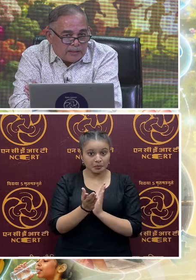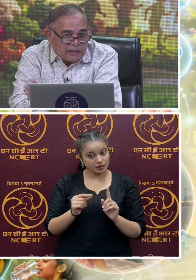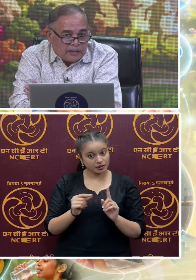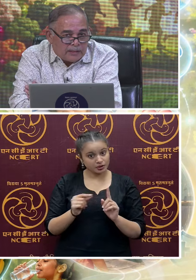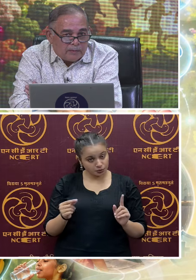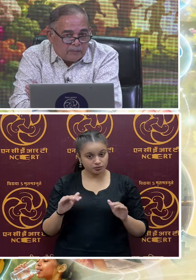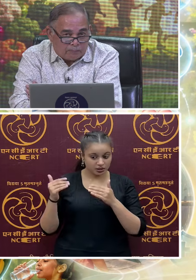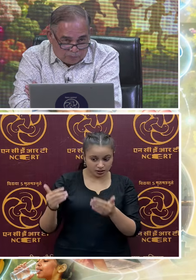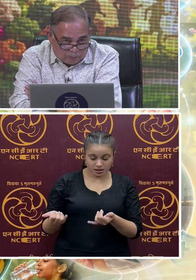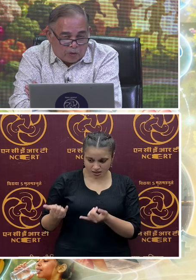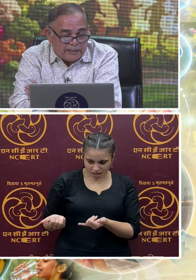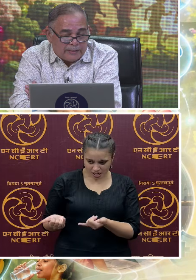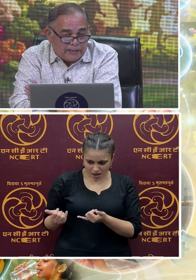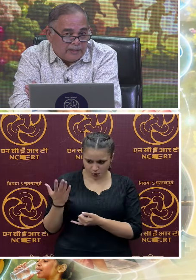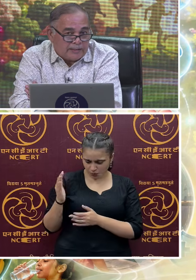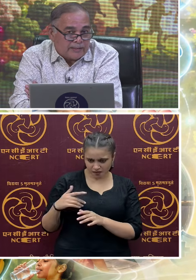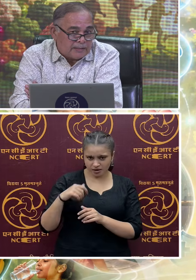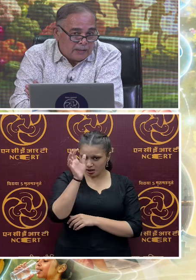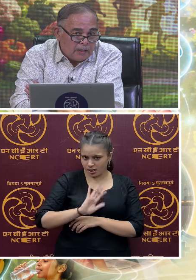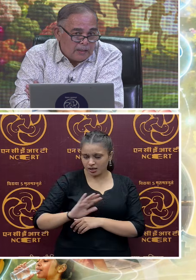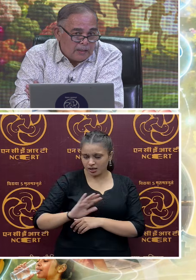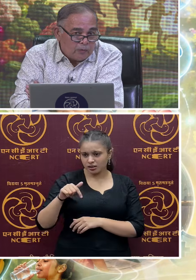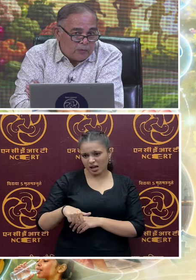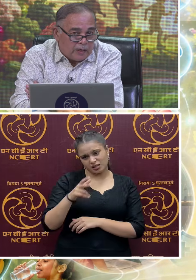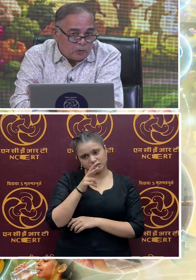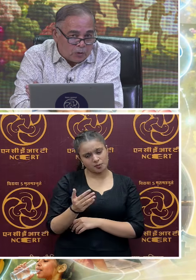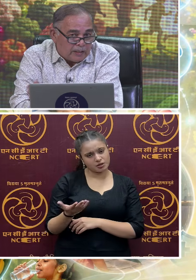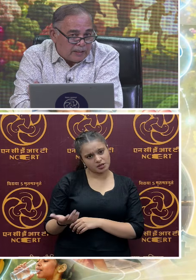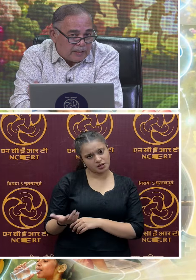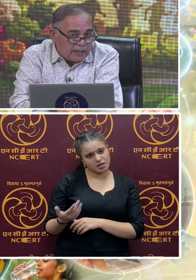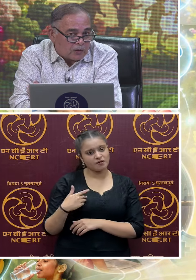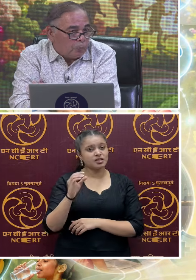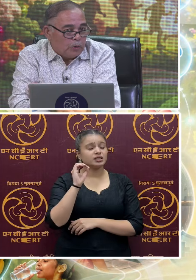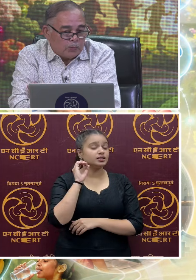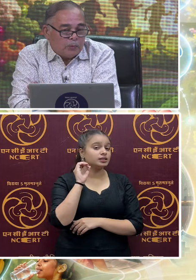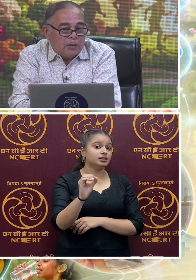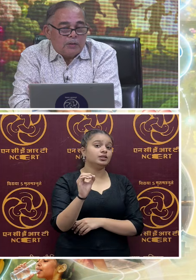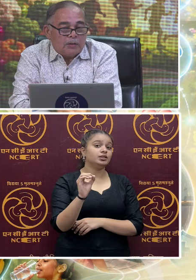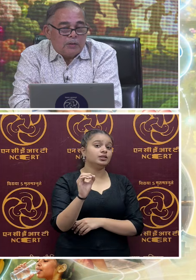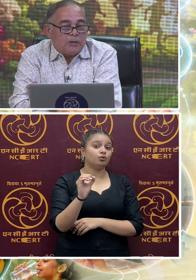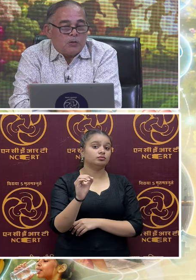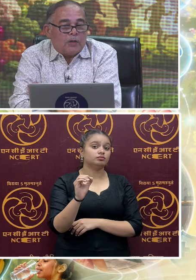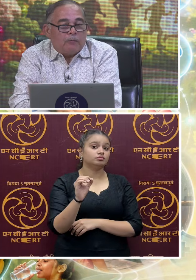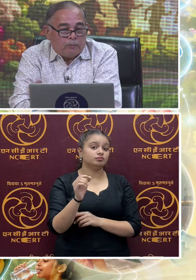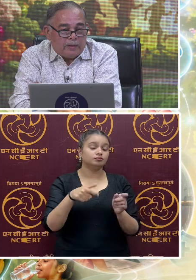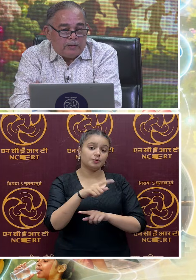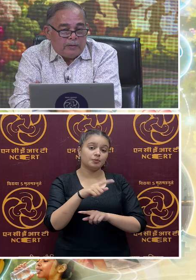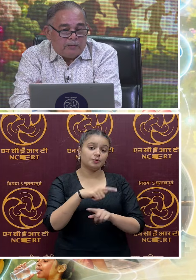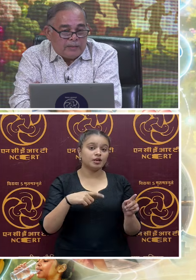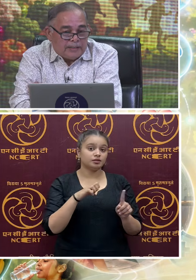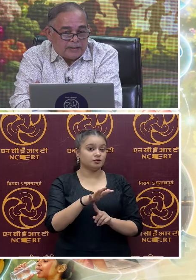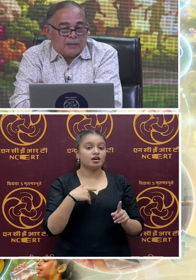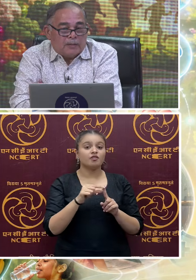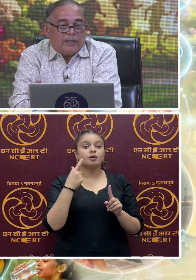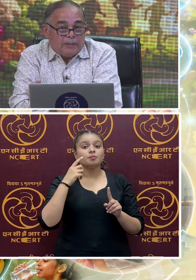and recently for India I can say we have 0 case of polio. These two are